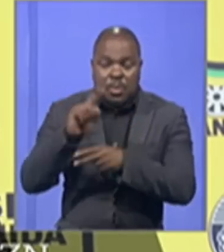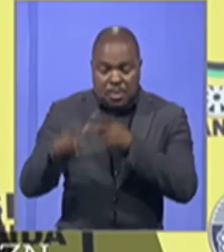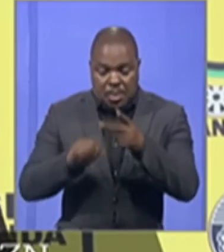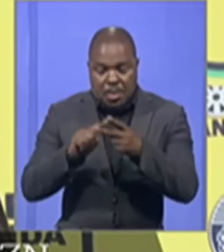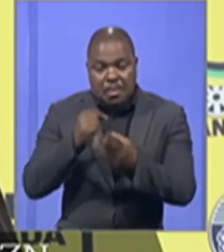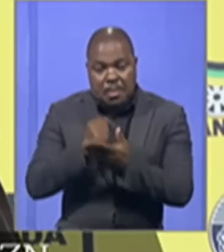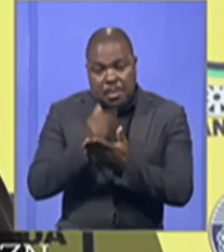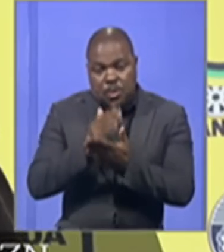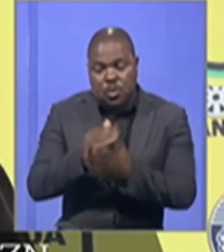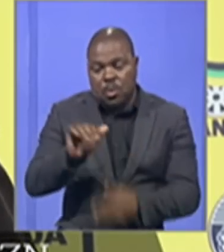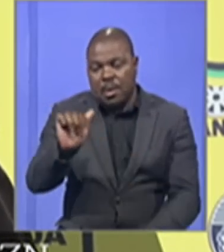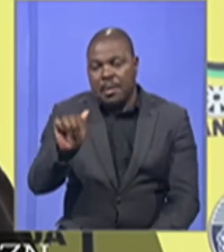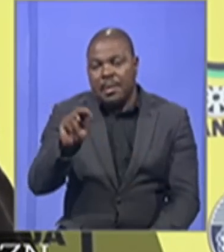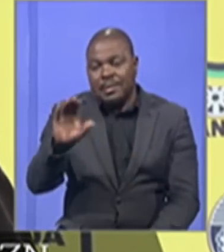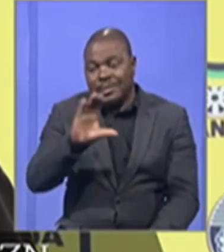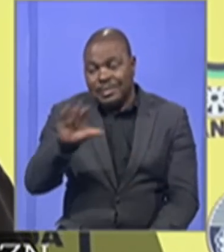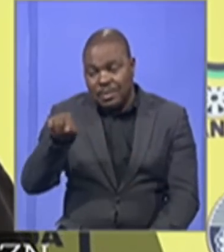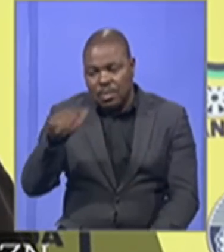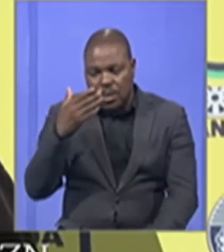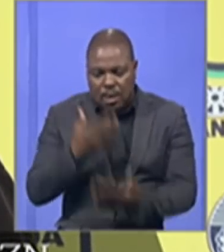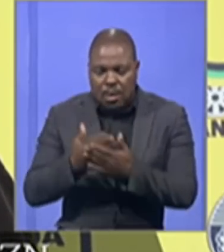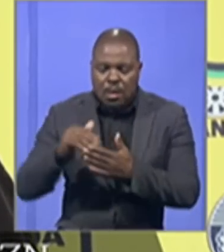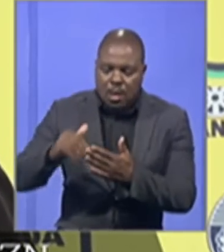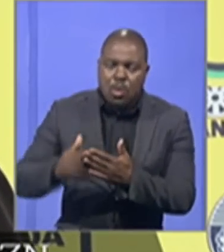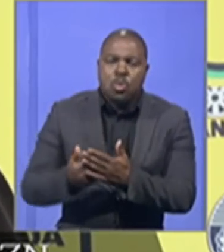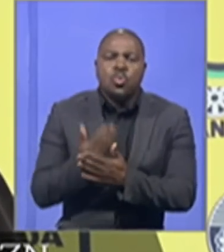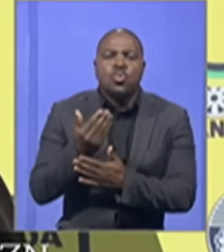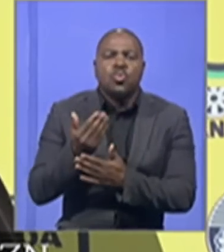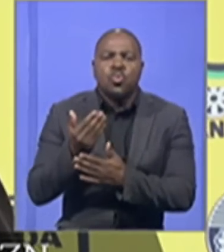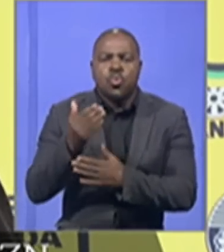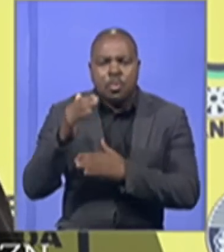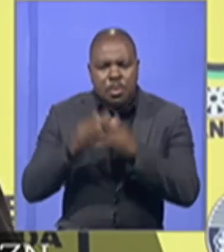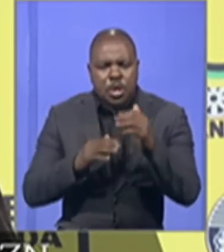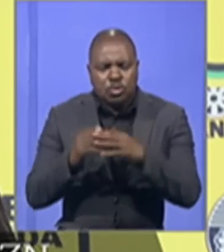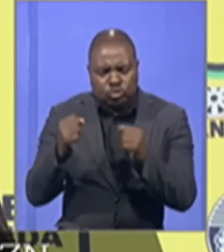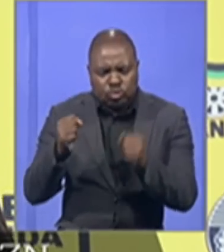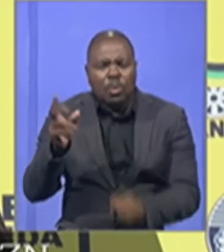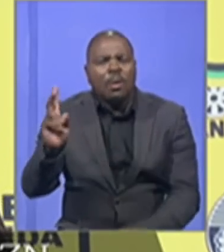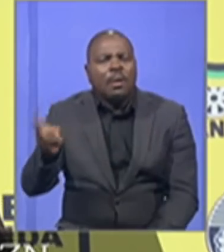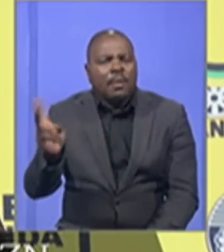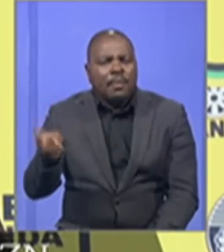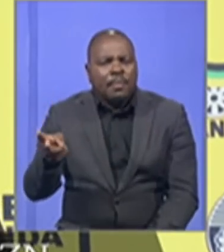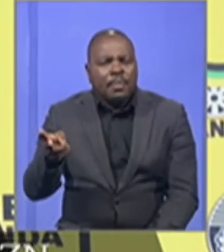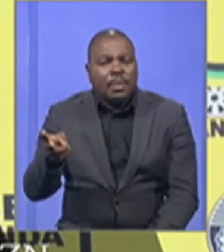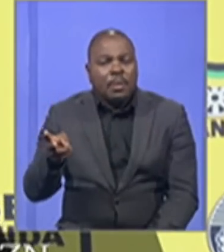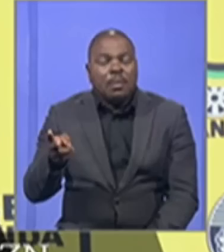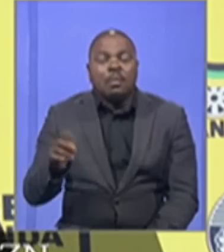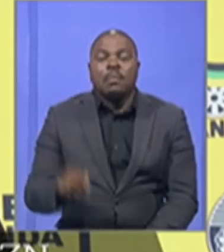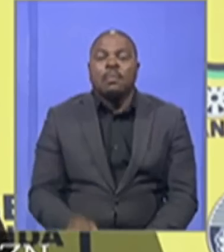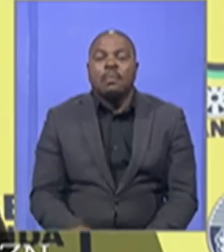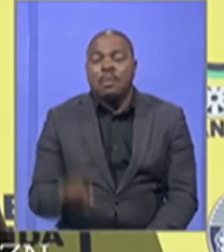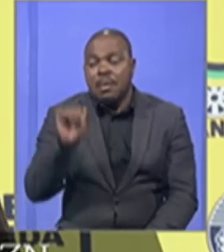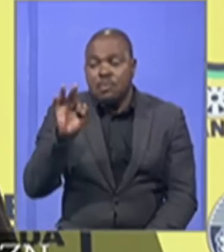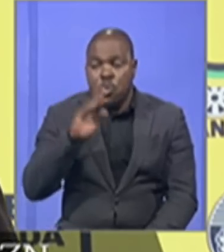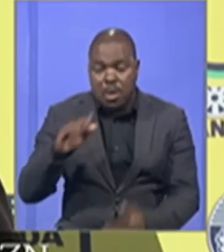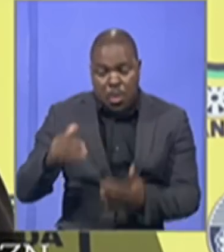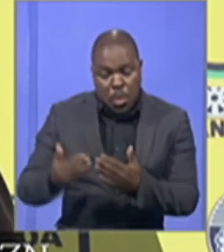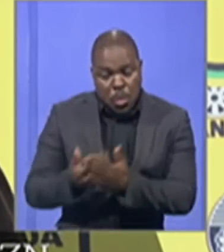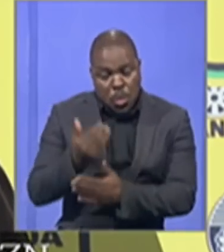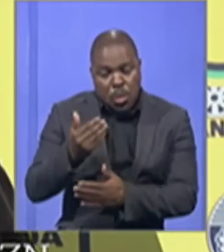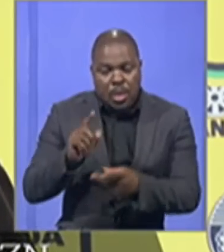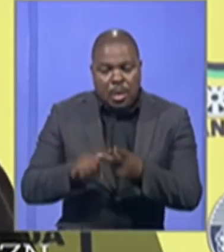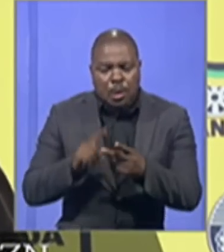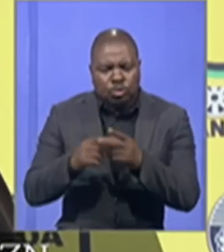ANC can be renewed and strengthened. It is only when we have a renewed